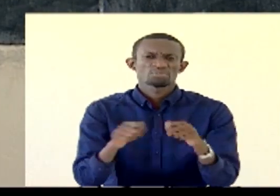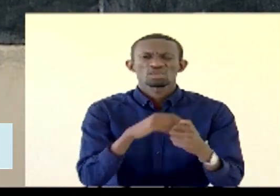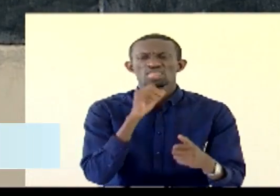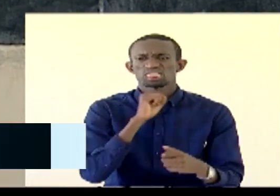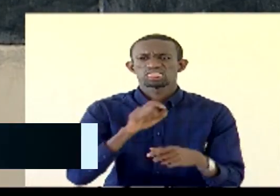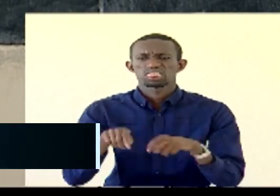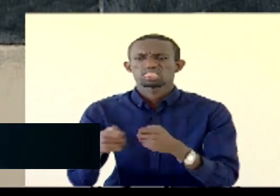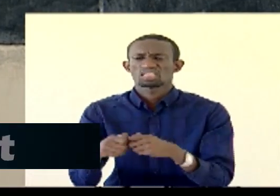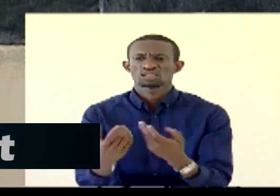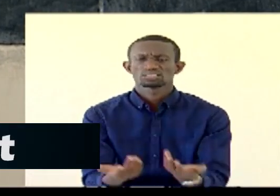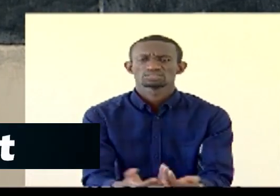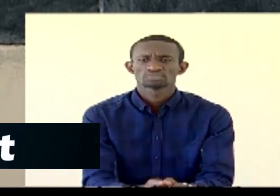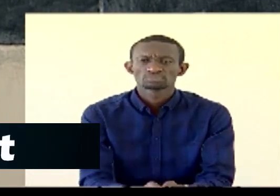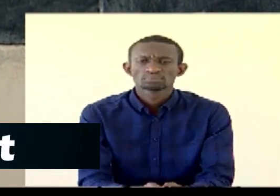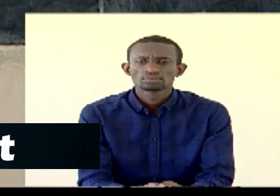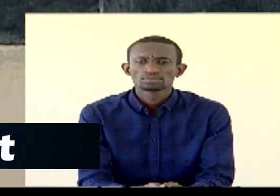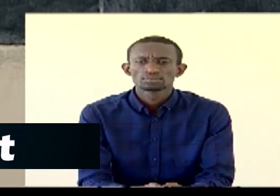down,